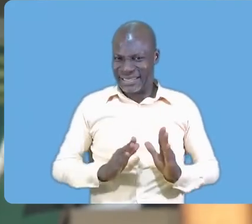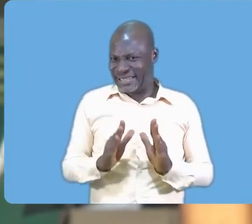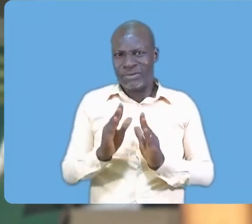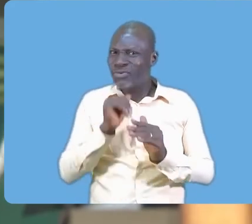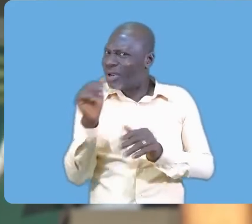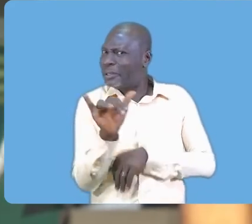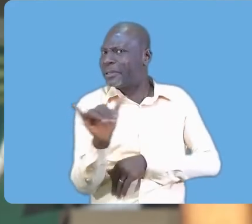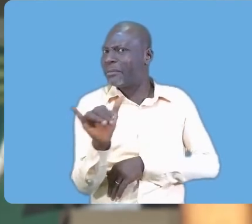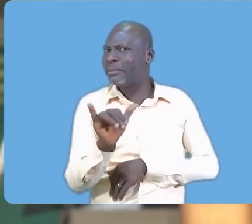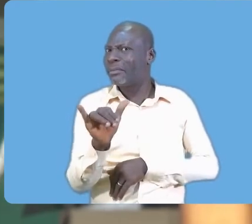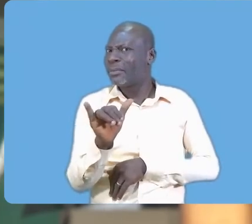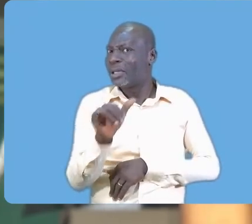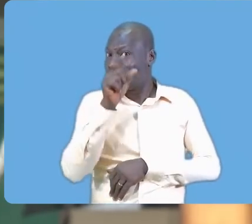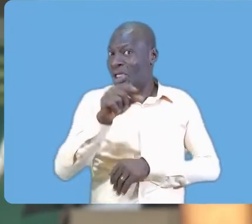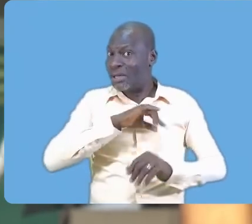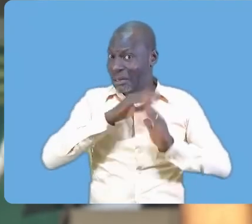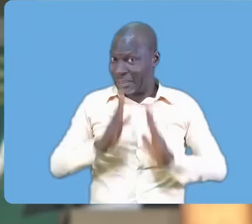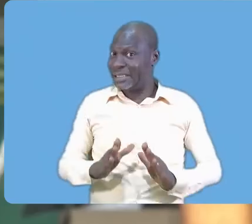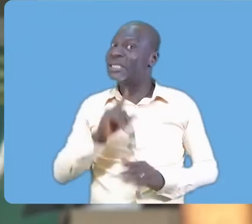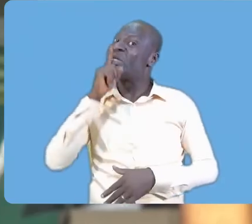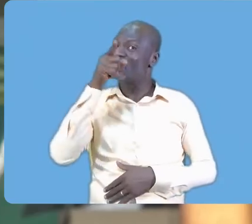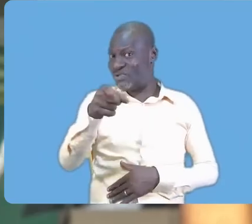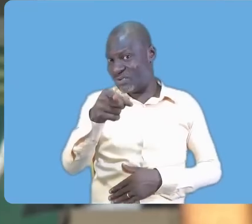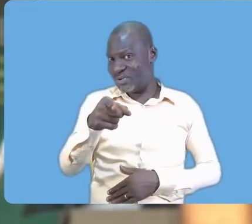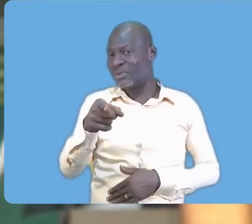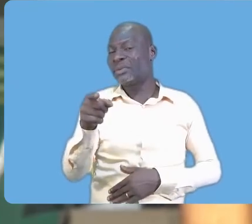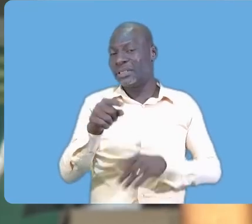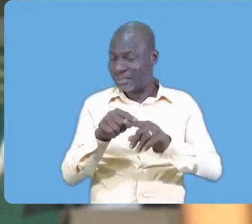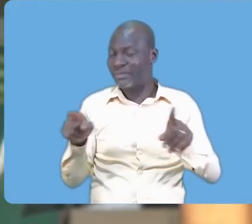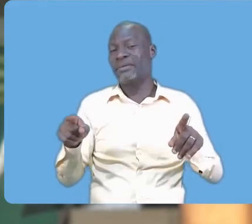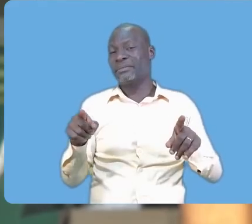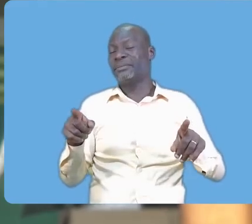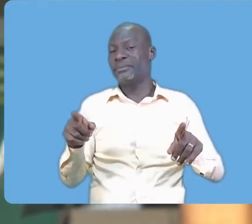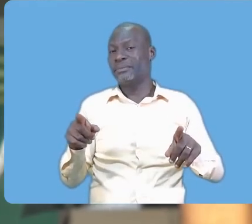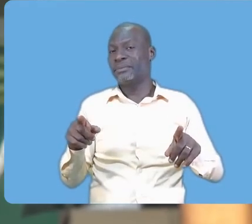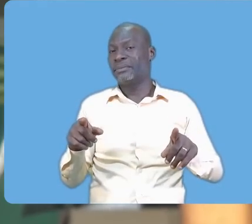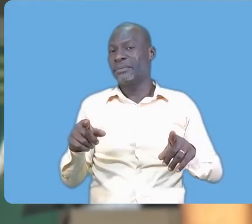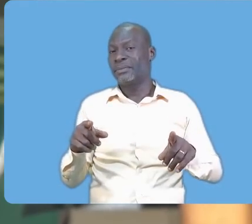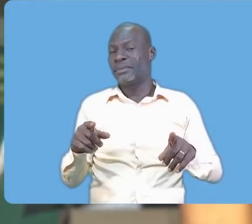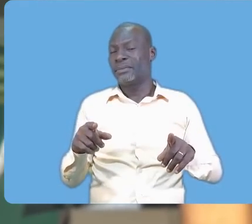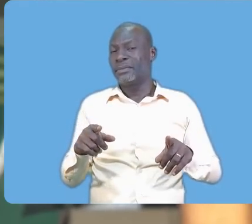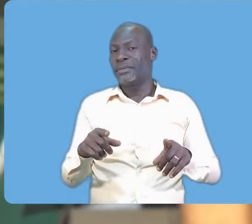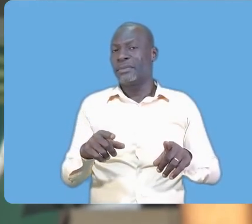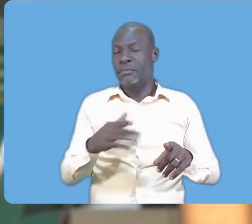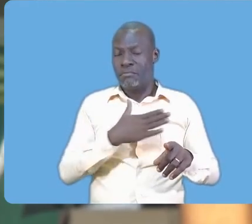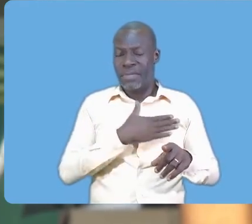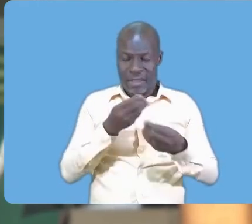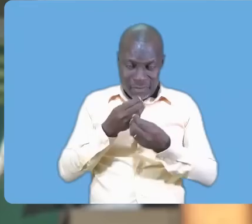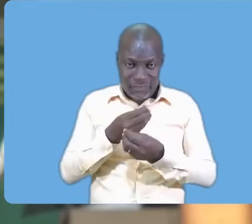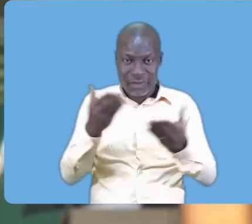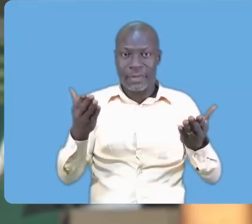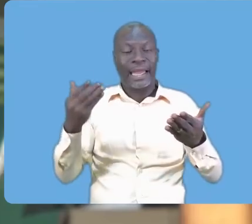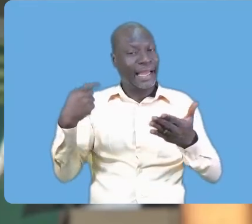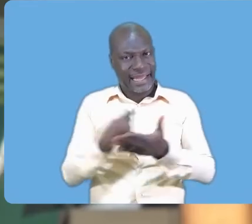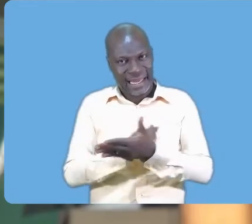walker. And we are Christian, you know, and also a different thing. And to what we tell me, my catch that was saying, Ghana